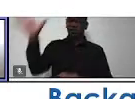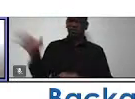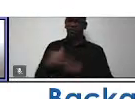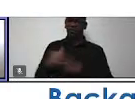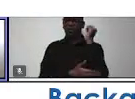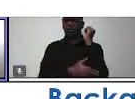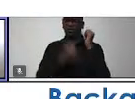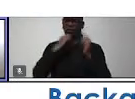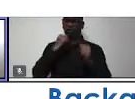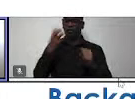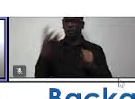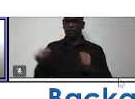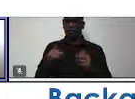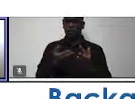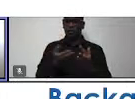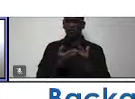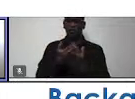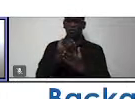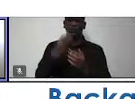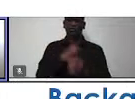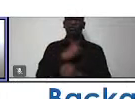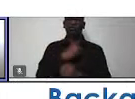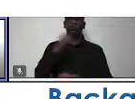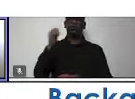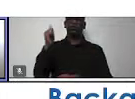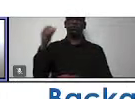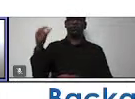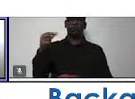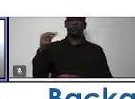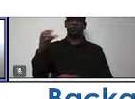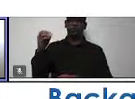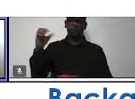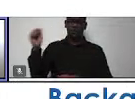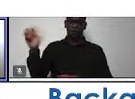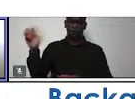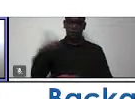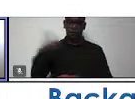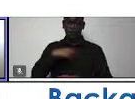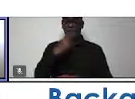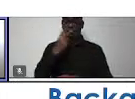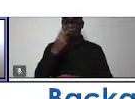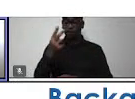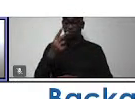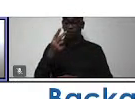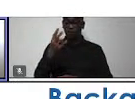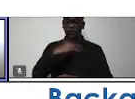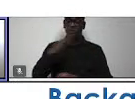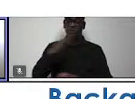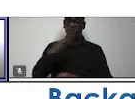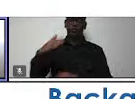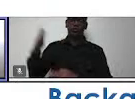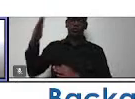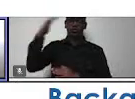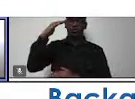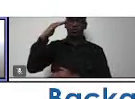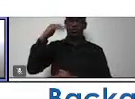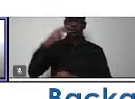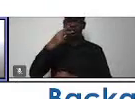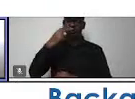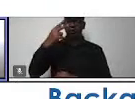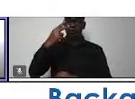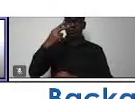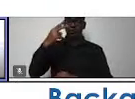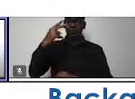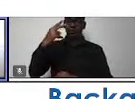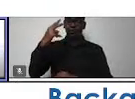access to AGOA. As we can see on the top there,